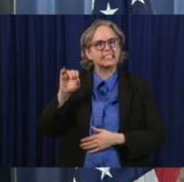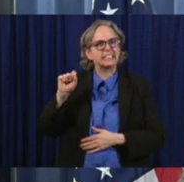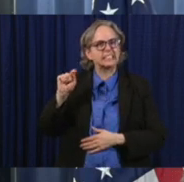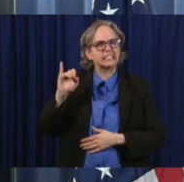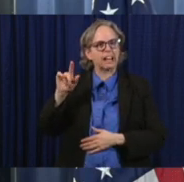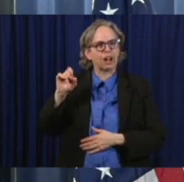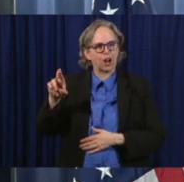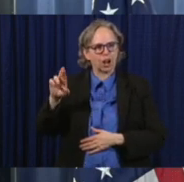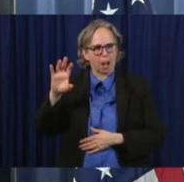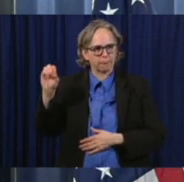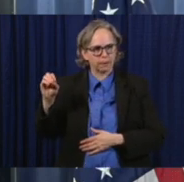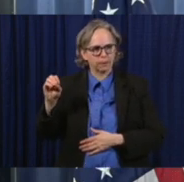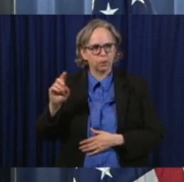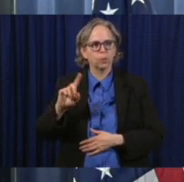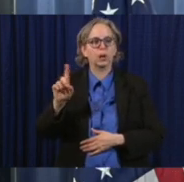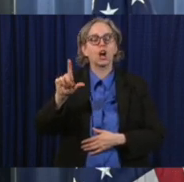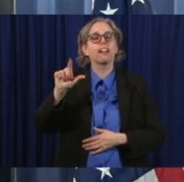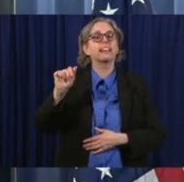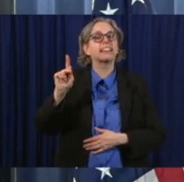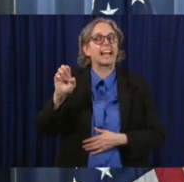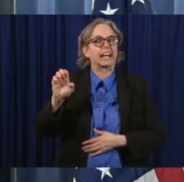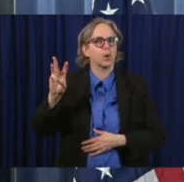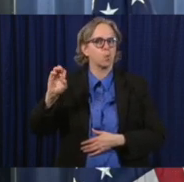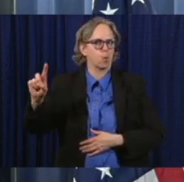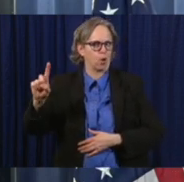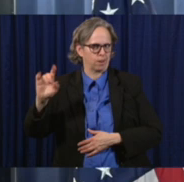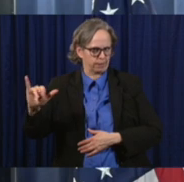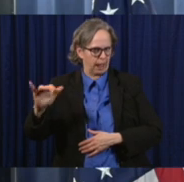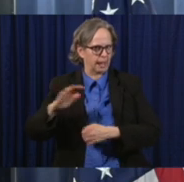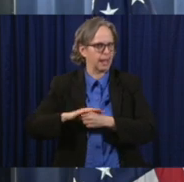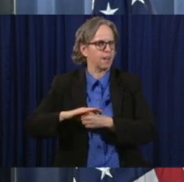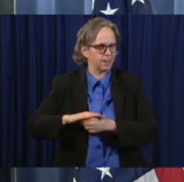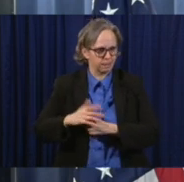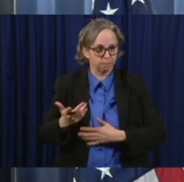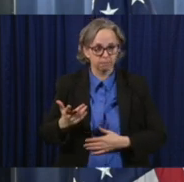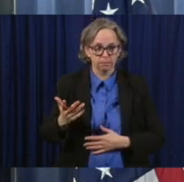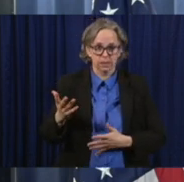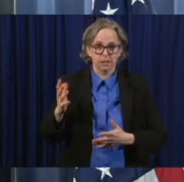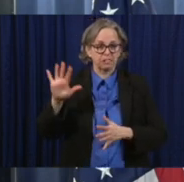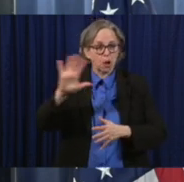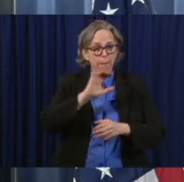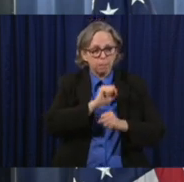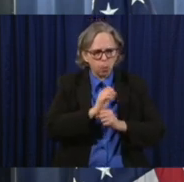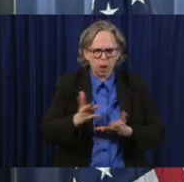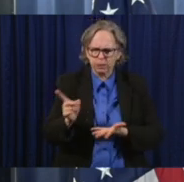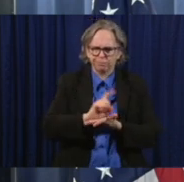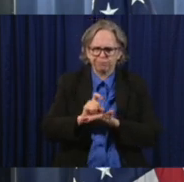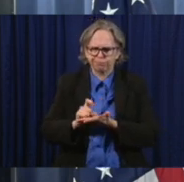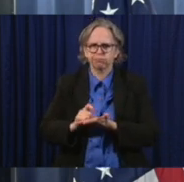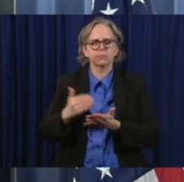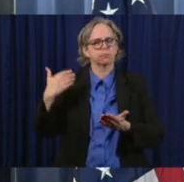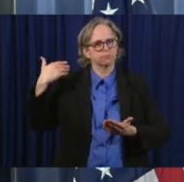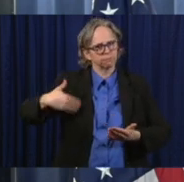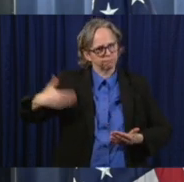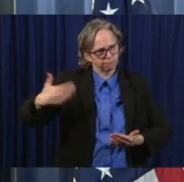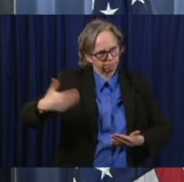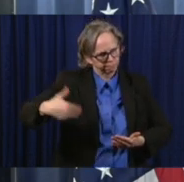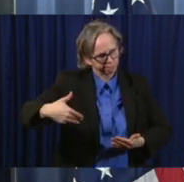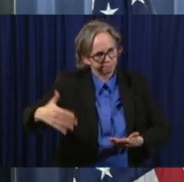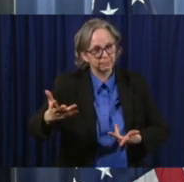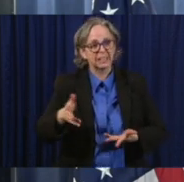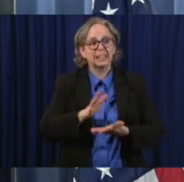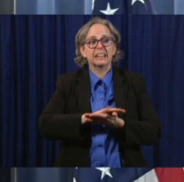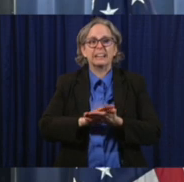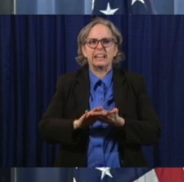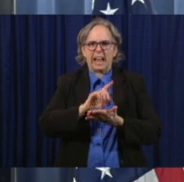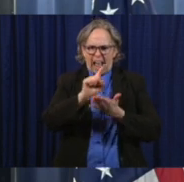Employees will be sanitizing their hands regularly throughout the day. They will also be wiping down high traffic areas hourly. Employees will also